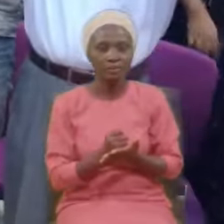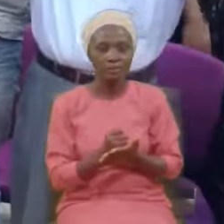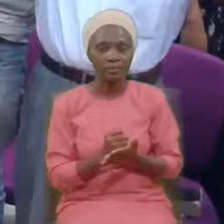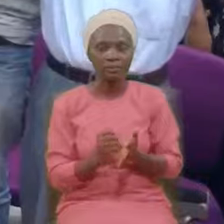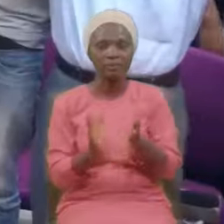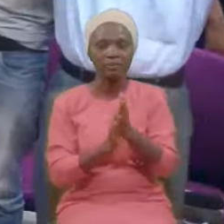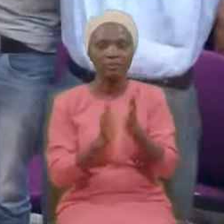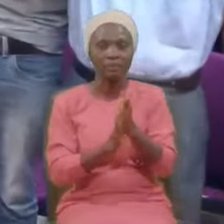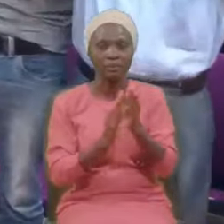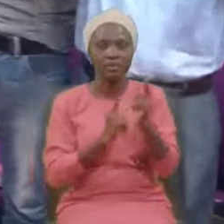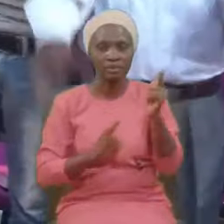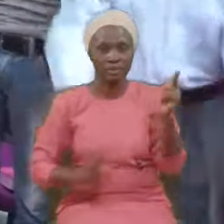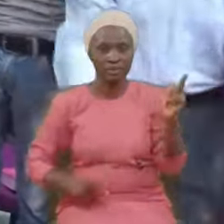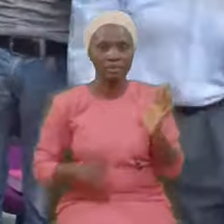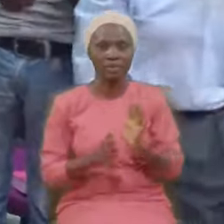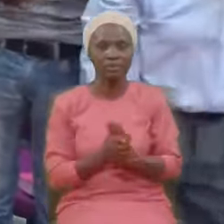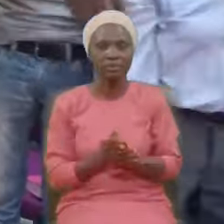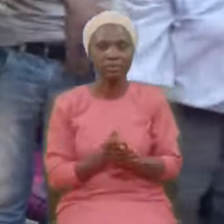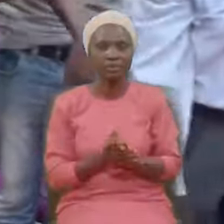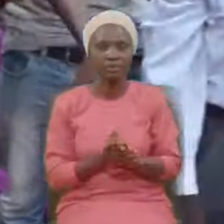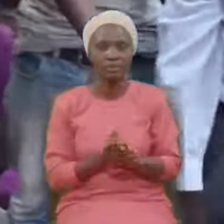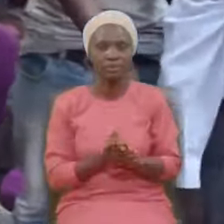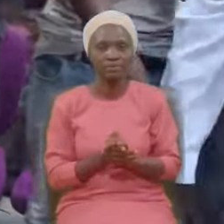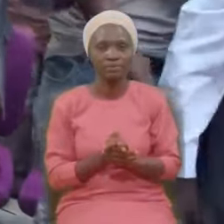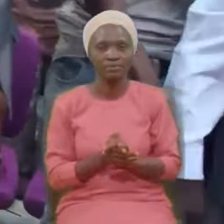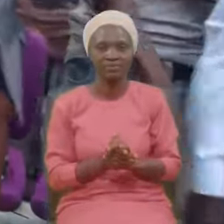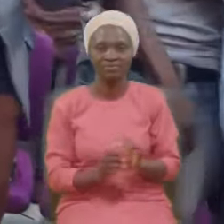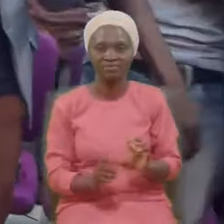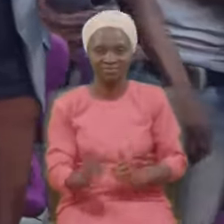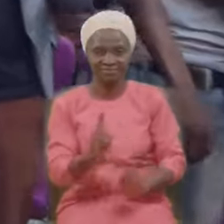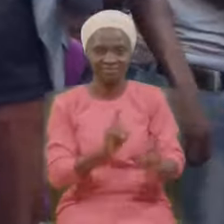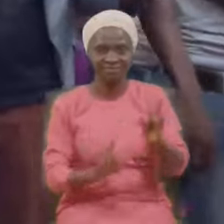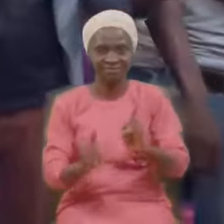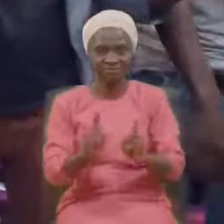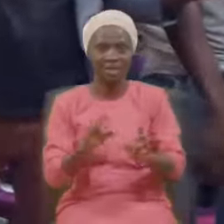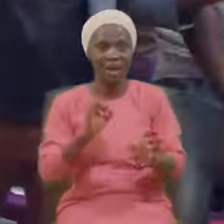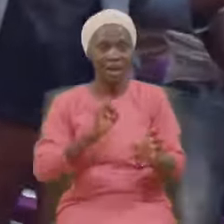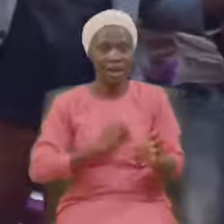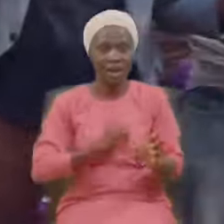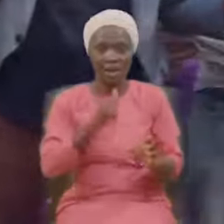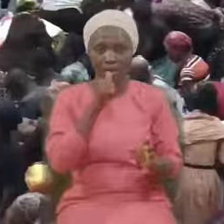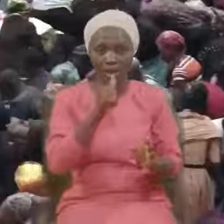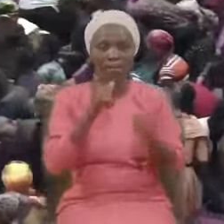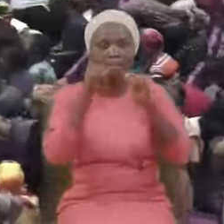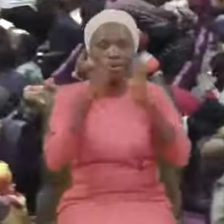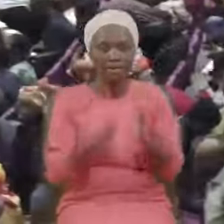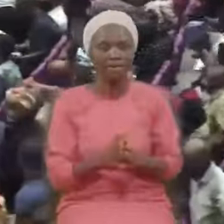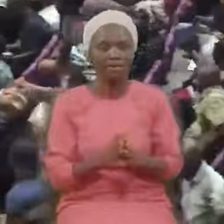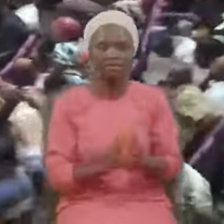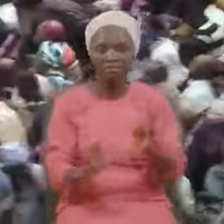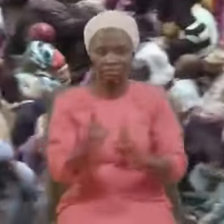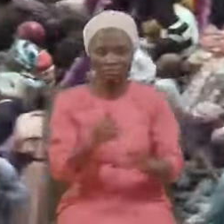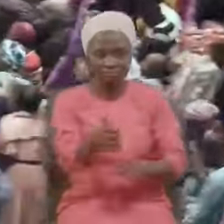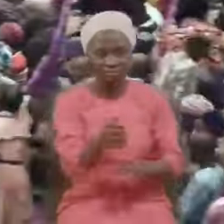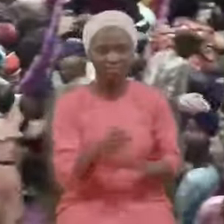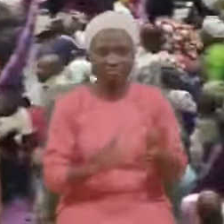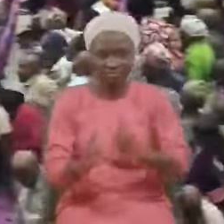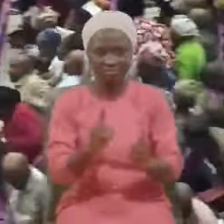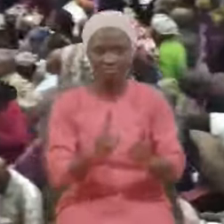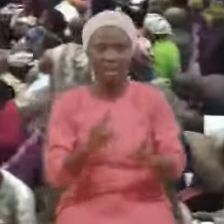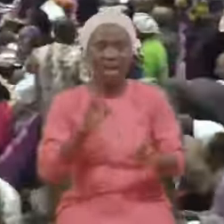Praise the Lord. I am blessed. Say that for yourself.